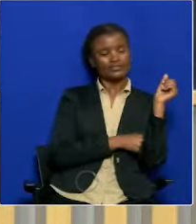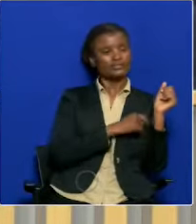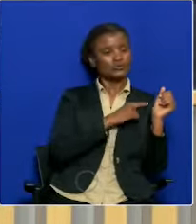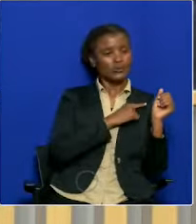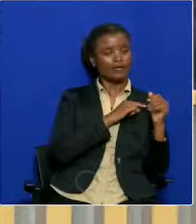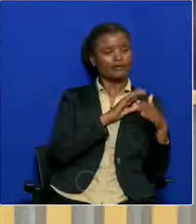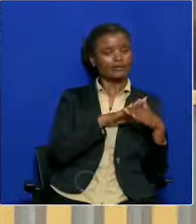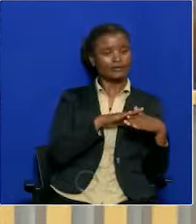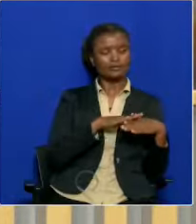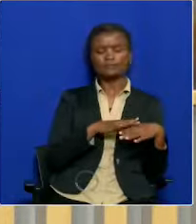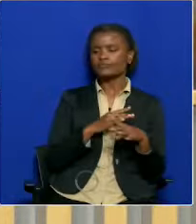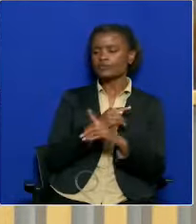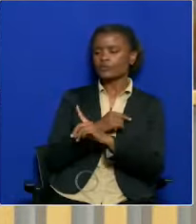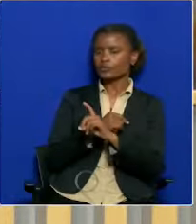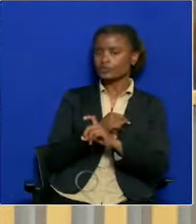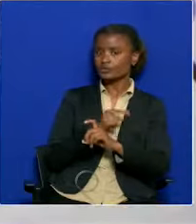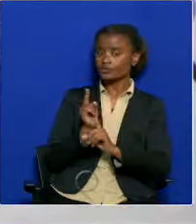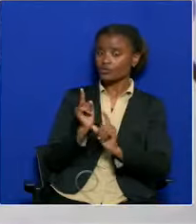to Gauteng?